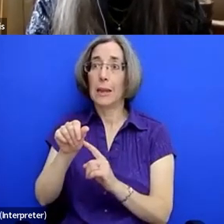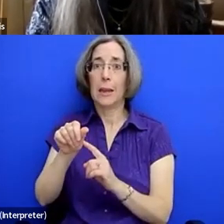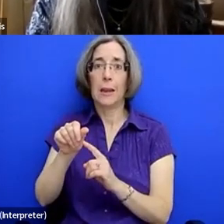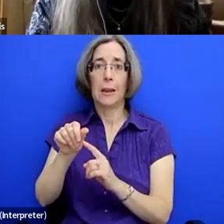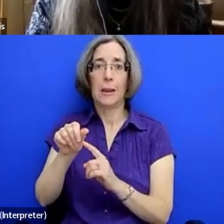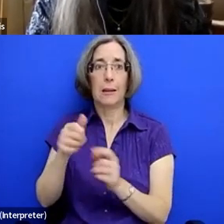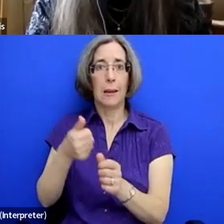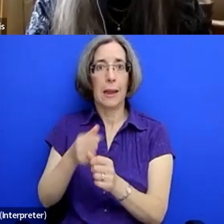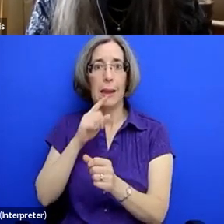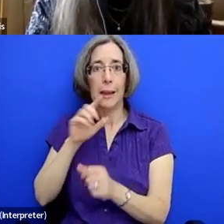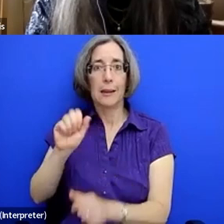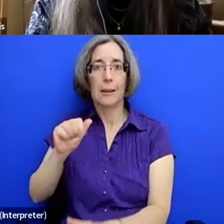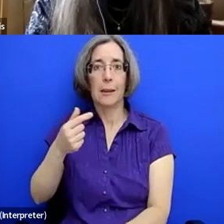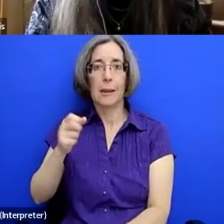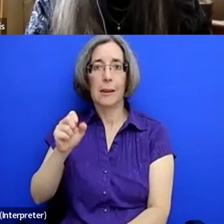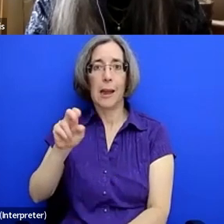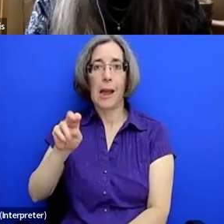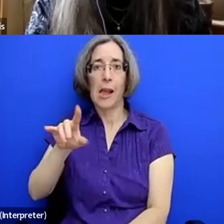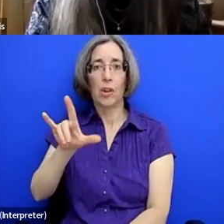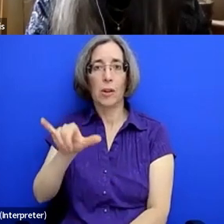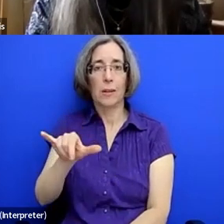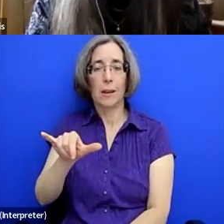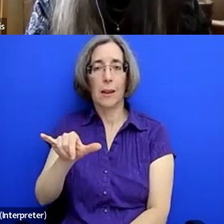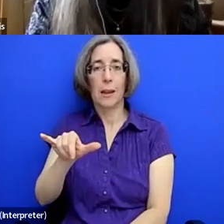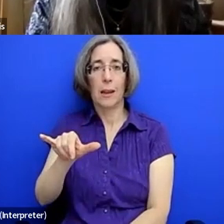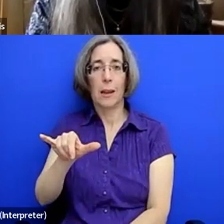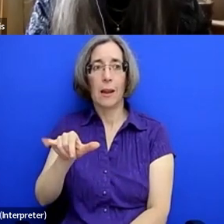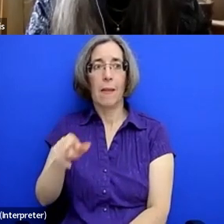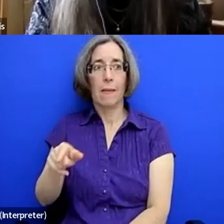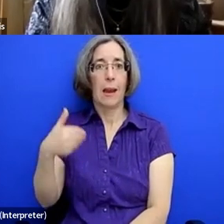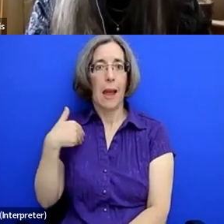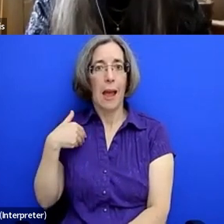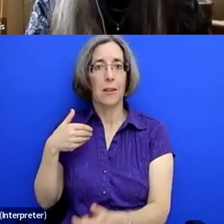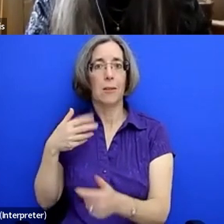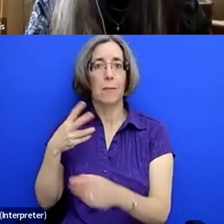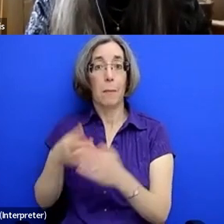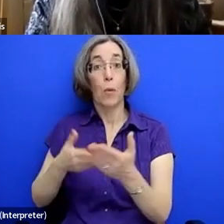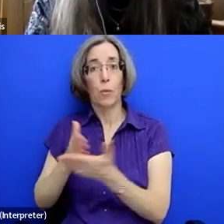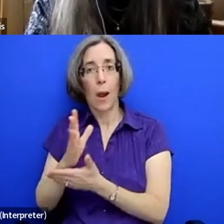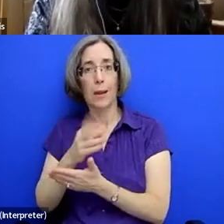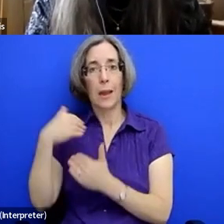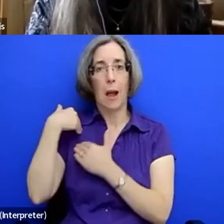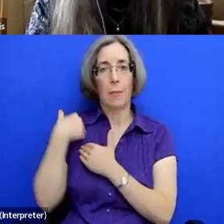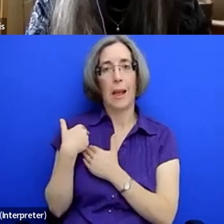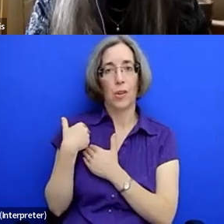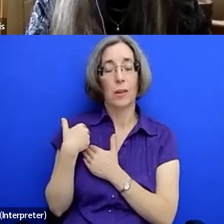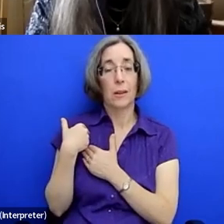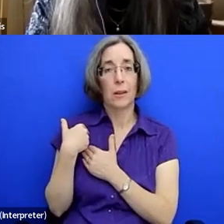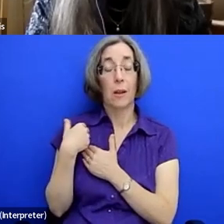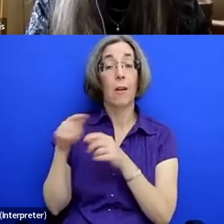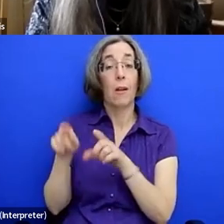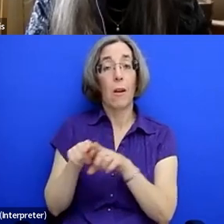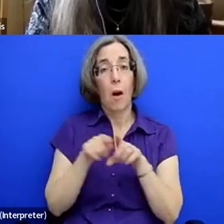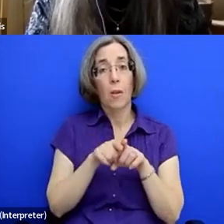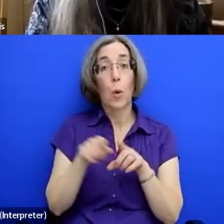which has, as Rosemary would say, rights and obligations. And it also is something that one can